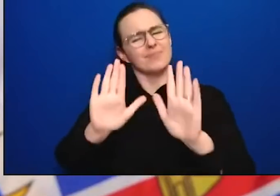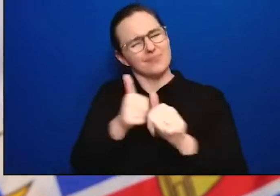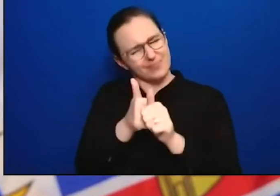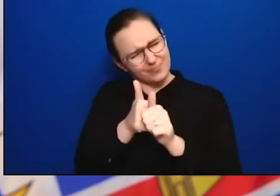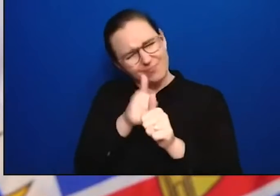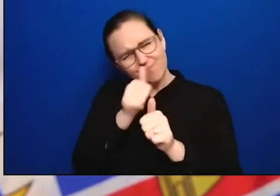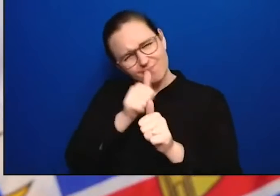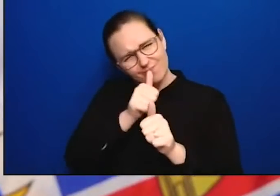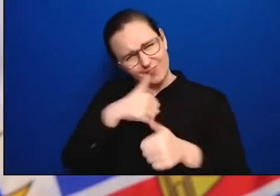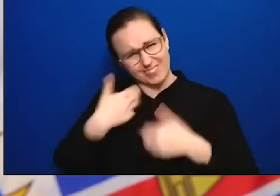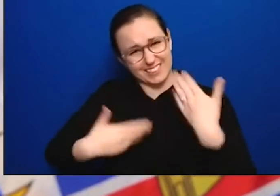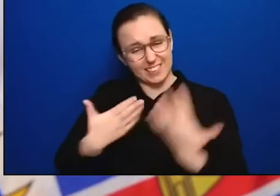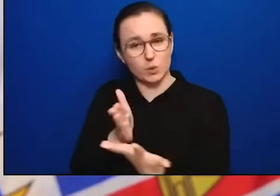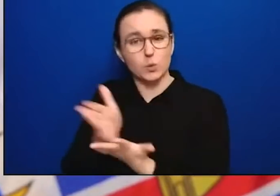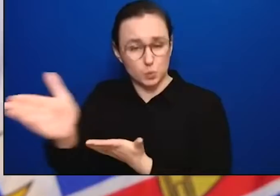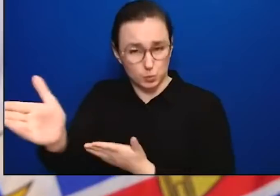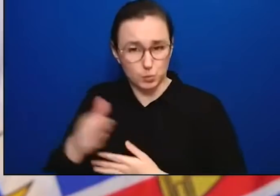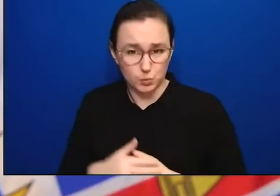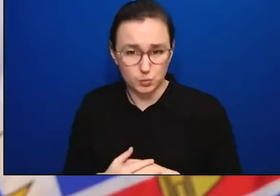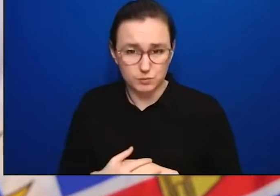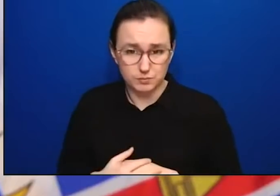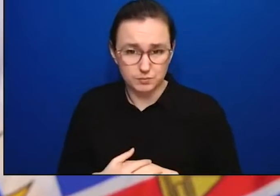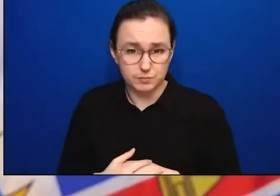weather this wave of our storm.